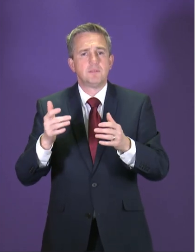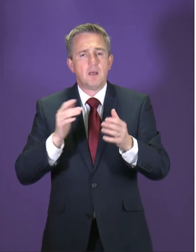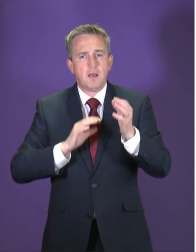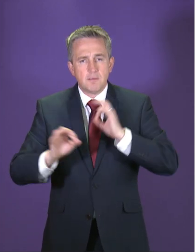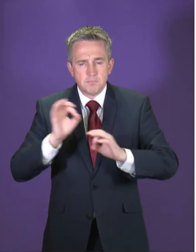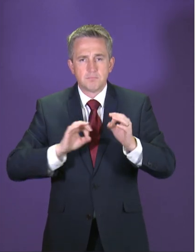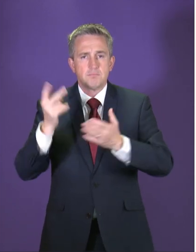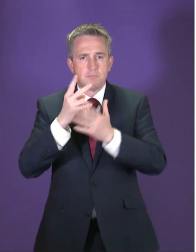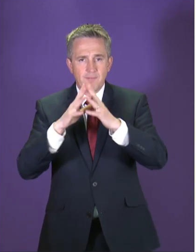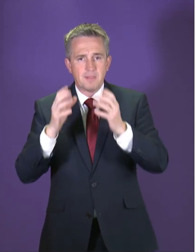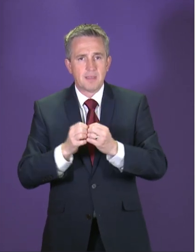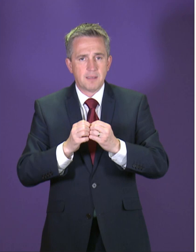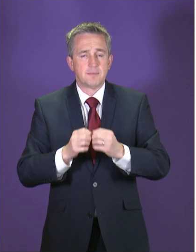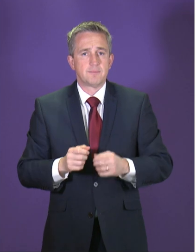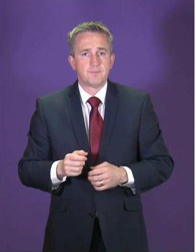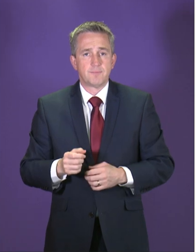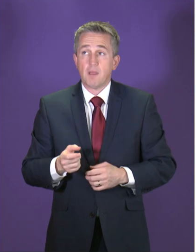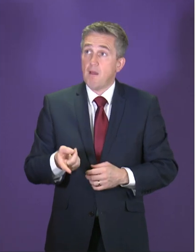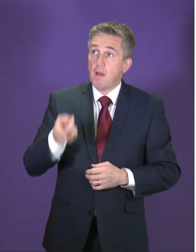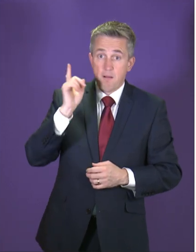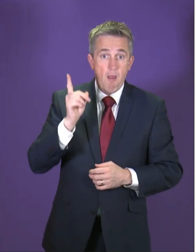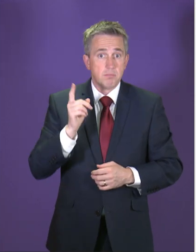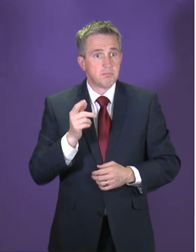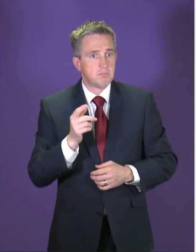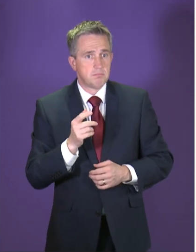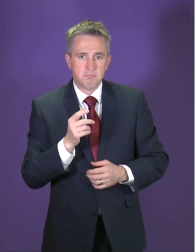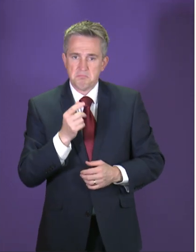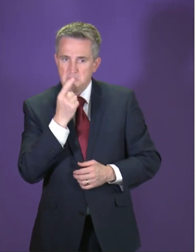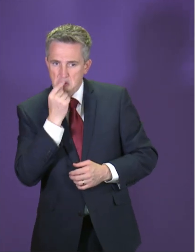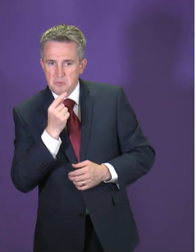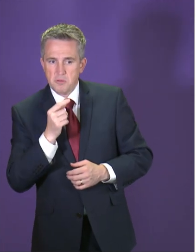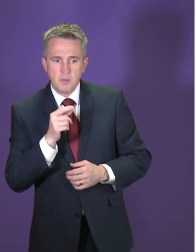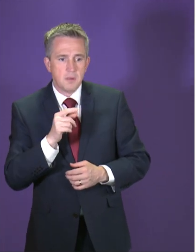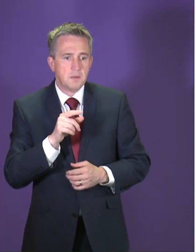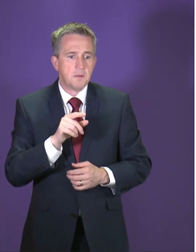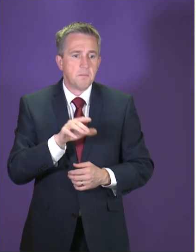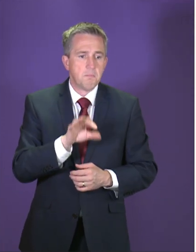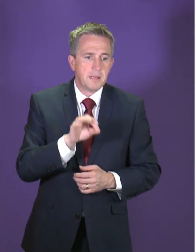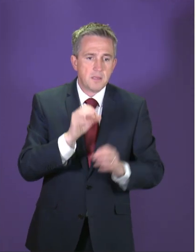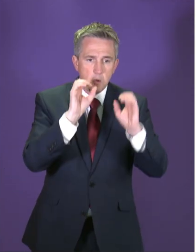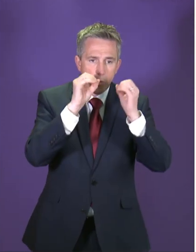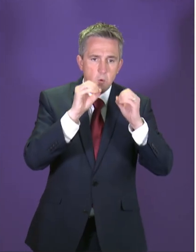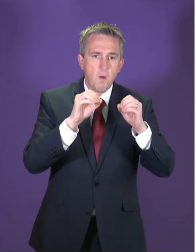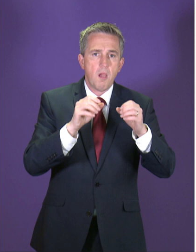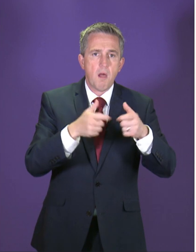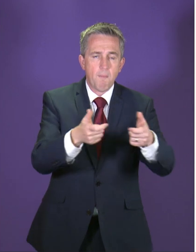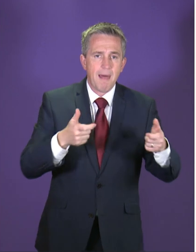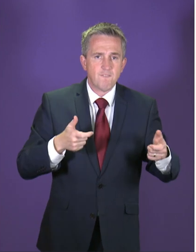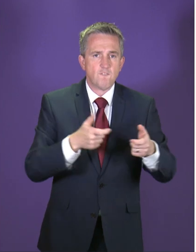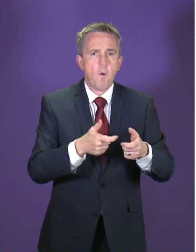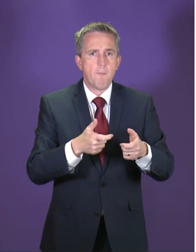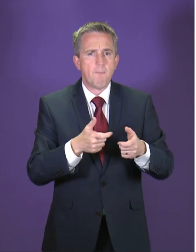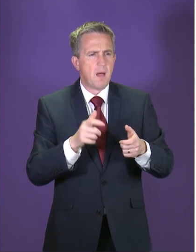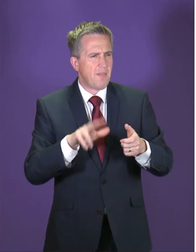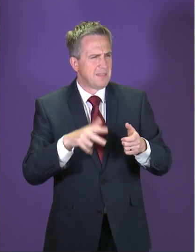this. God may be able to cherry pick the Google platform, which is going to raise, what